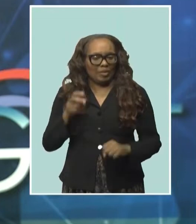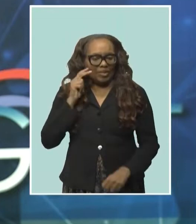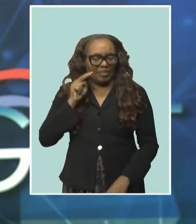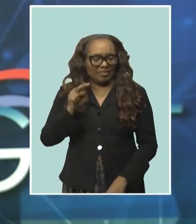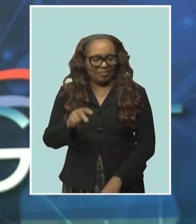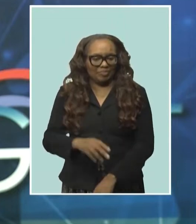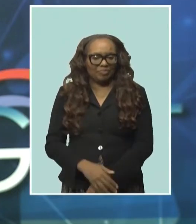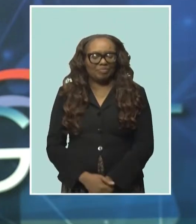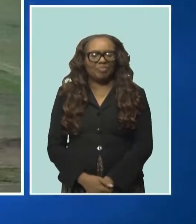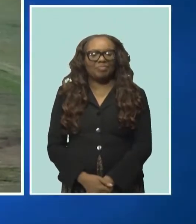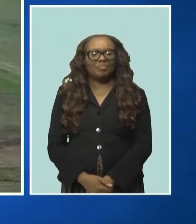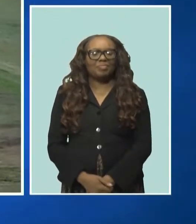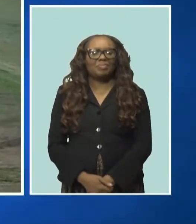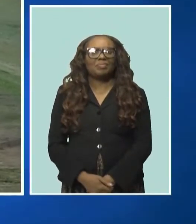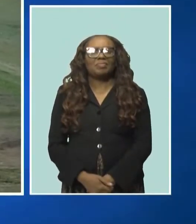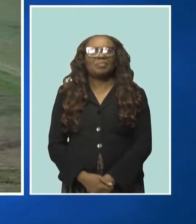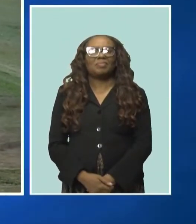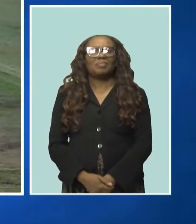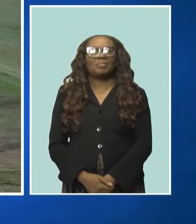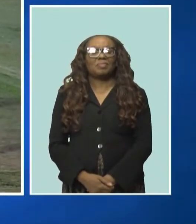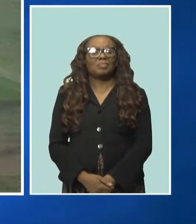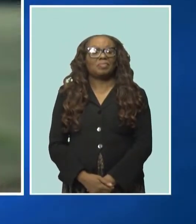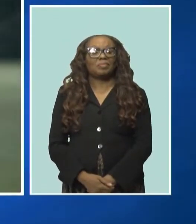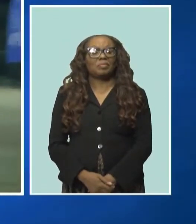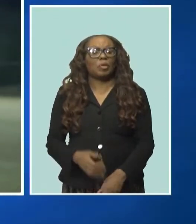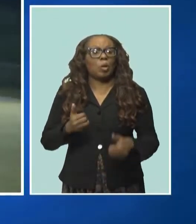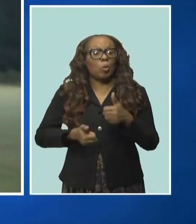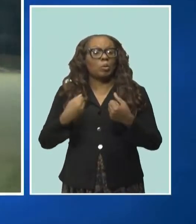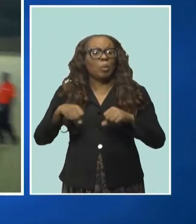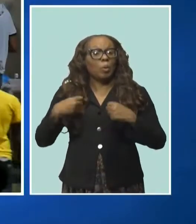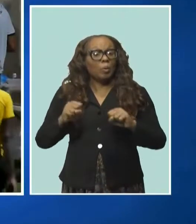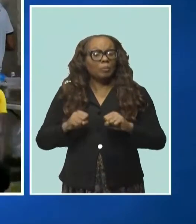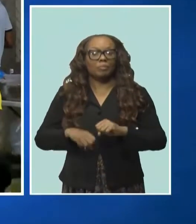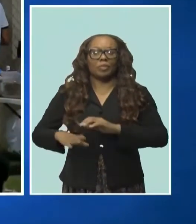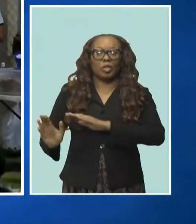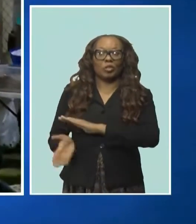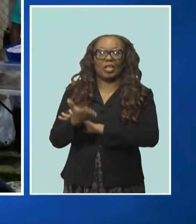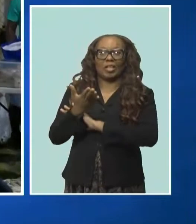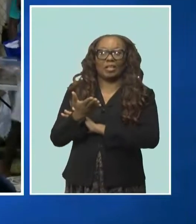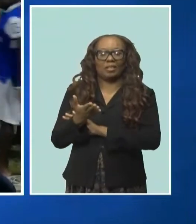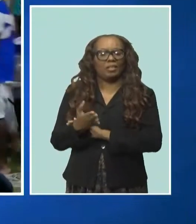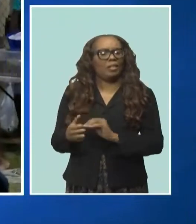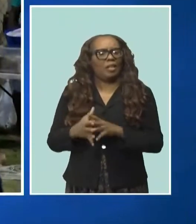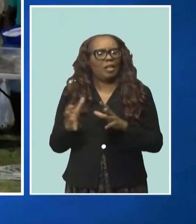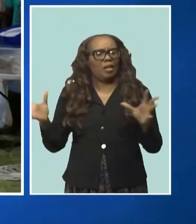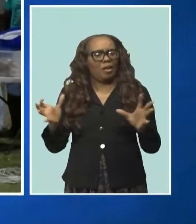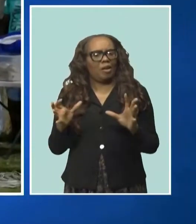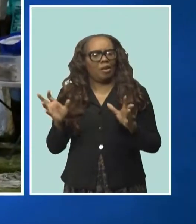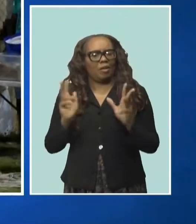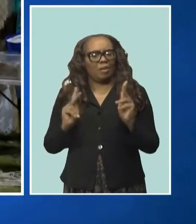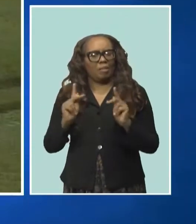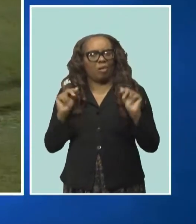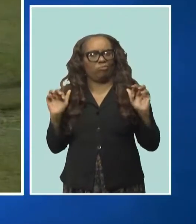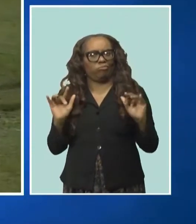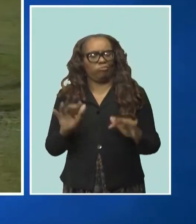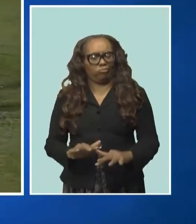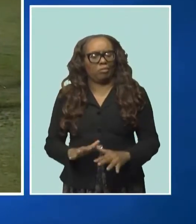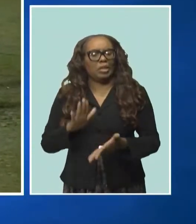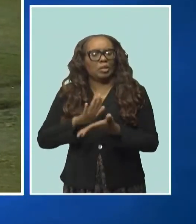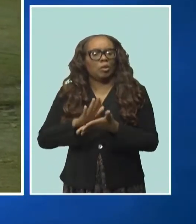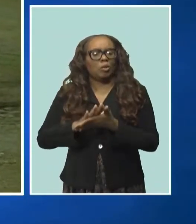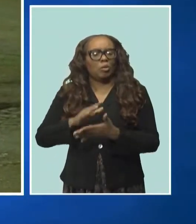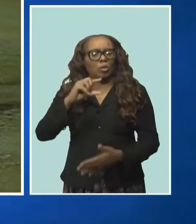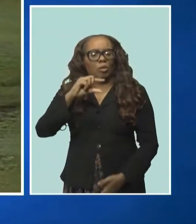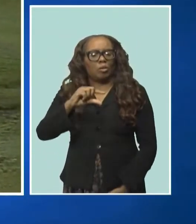it. The sport on this occasion is cricket, and it attracted a good crowd at the Grantley Adams Memorial School. Dubbed the St.